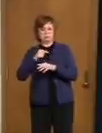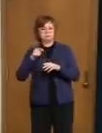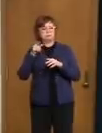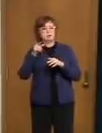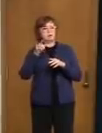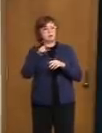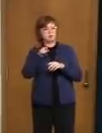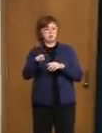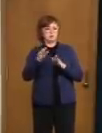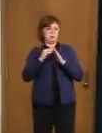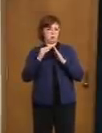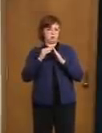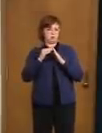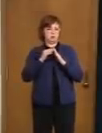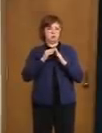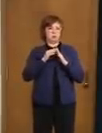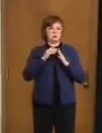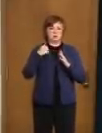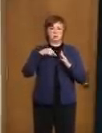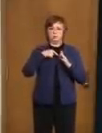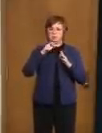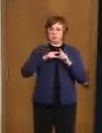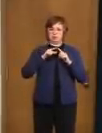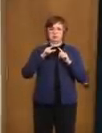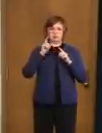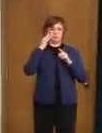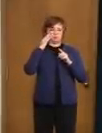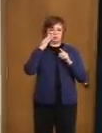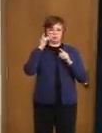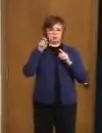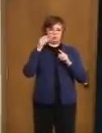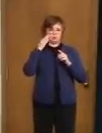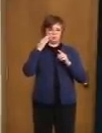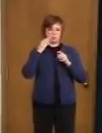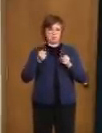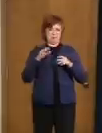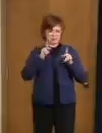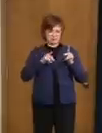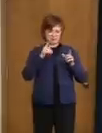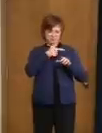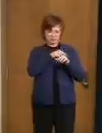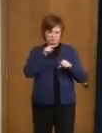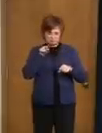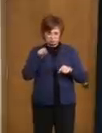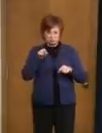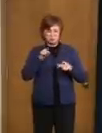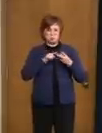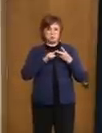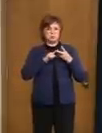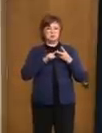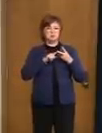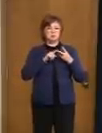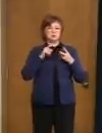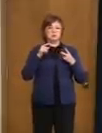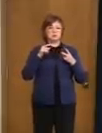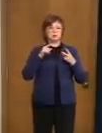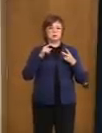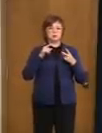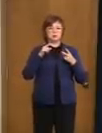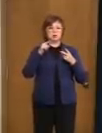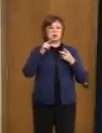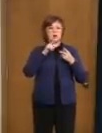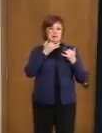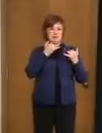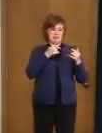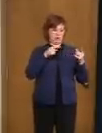looking at how many people do we need to vaccinate or plan to vaccinate and offer vaccinations to up until September of this year, where everybody should